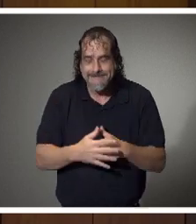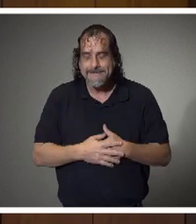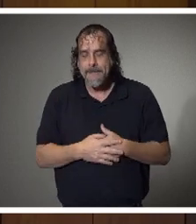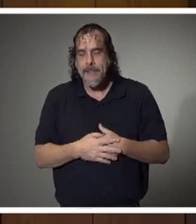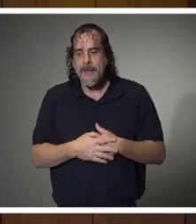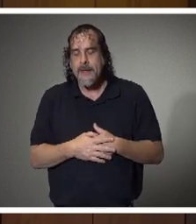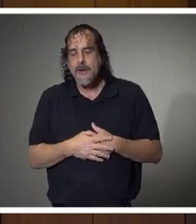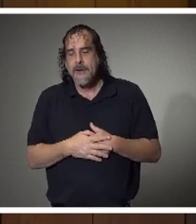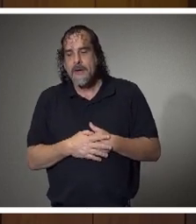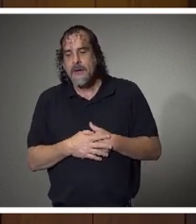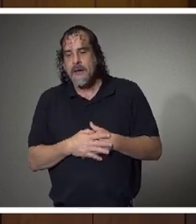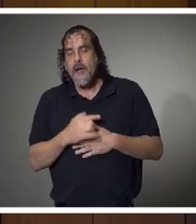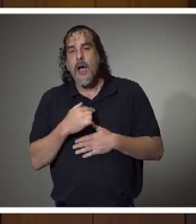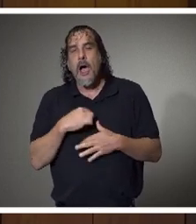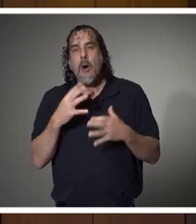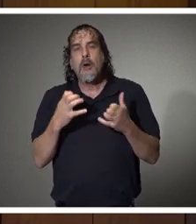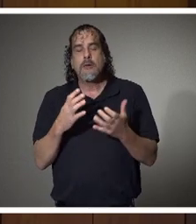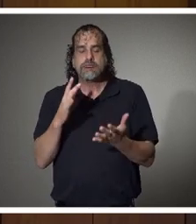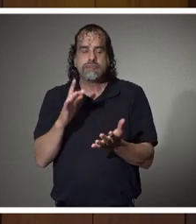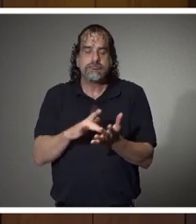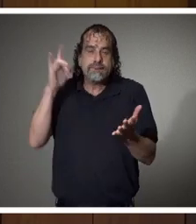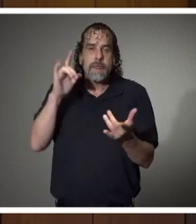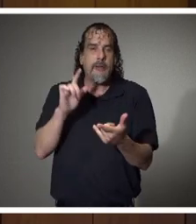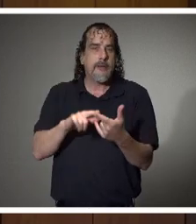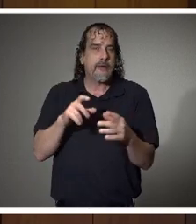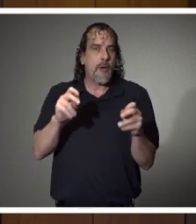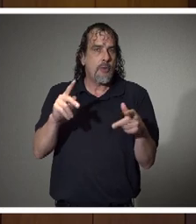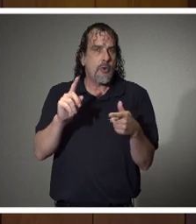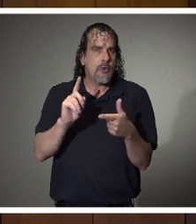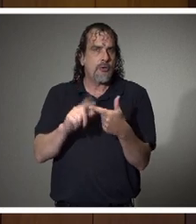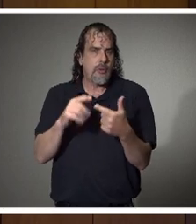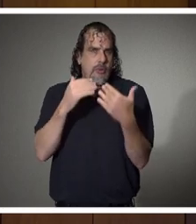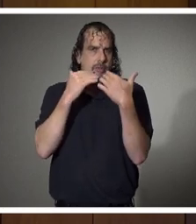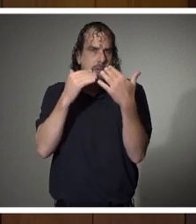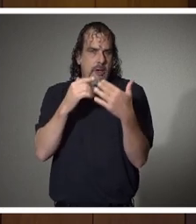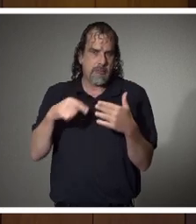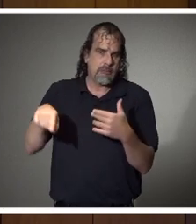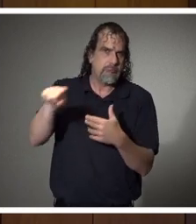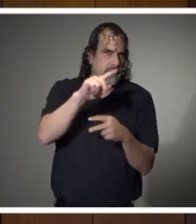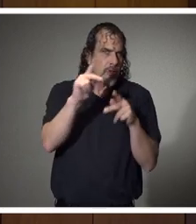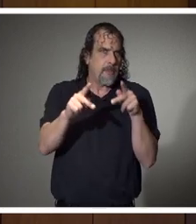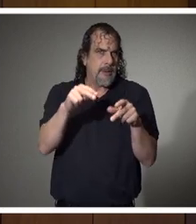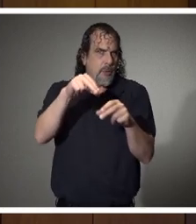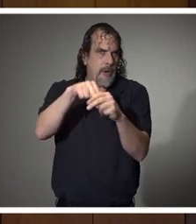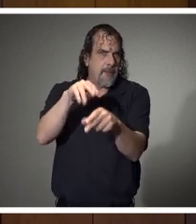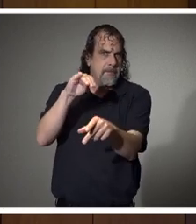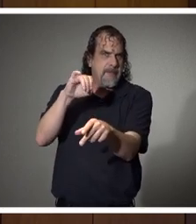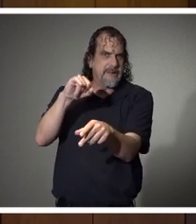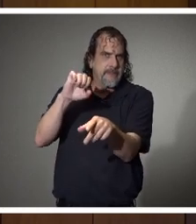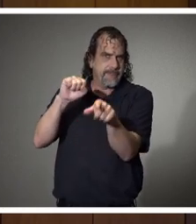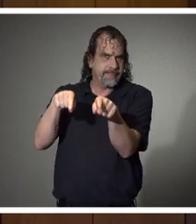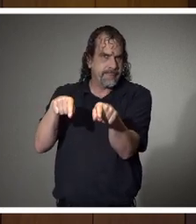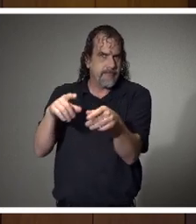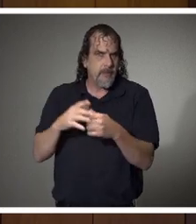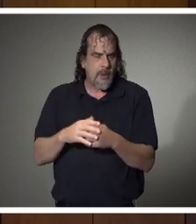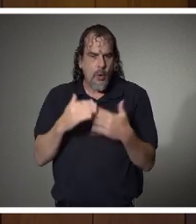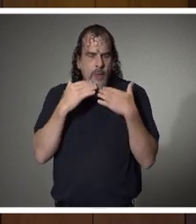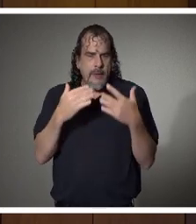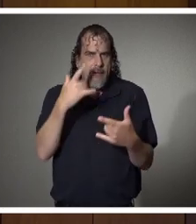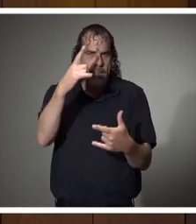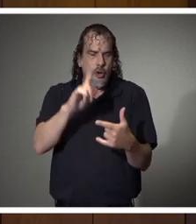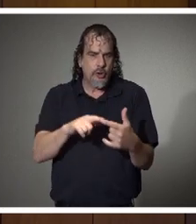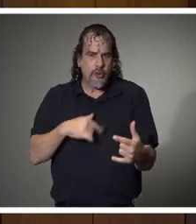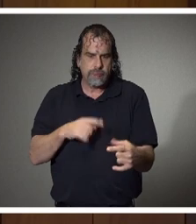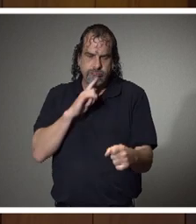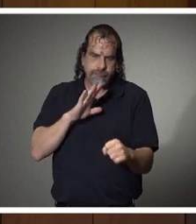I really want to take this opportunity to thank the people of Mississippi. I want to thank you for your dedication to